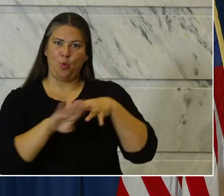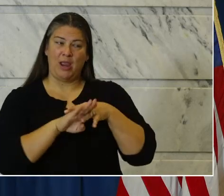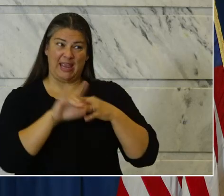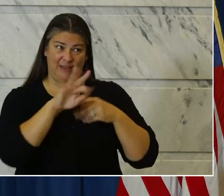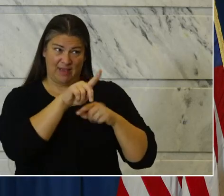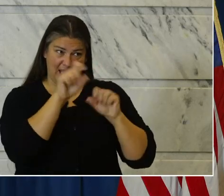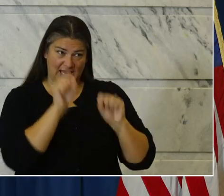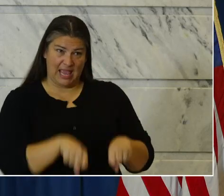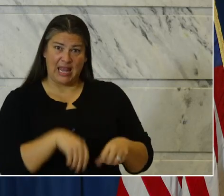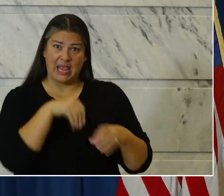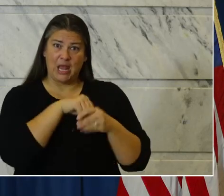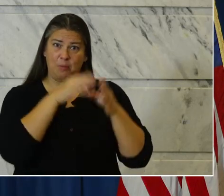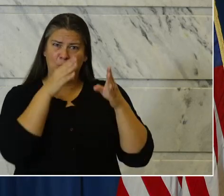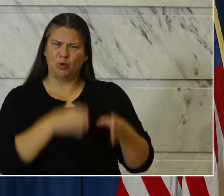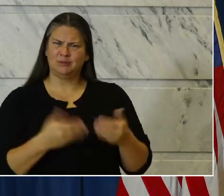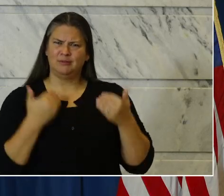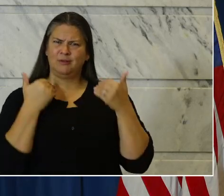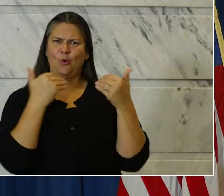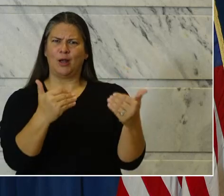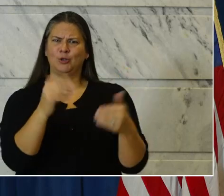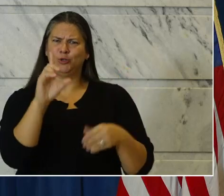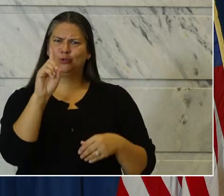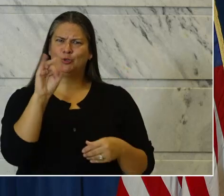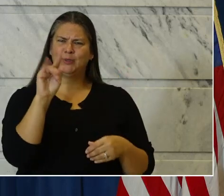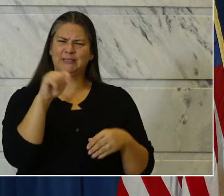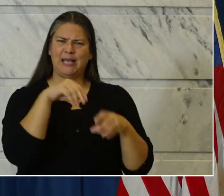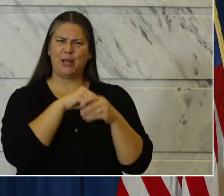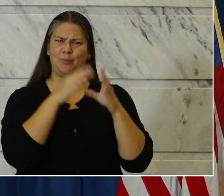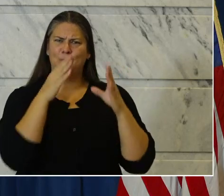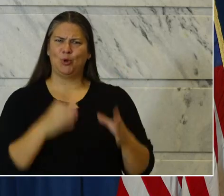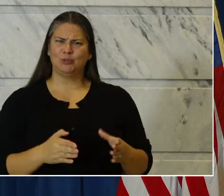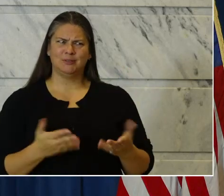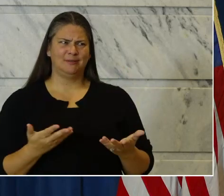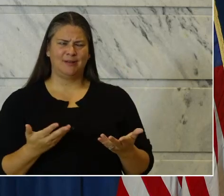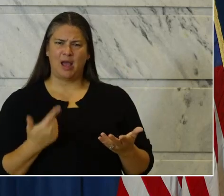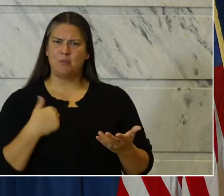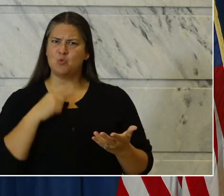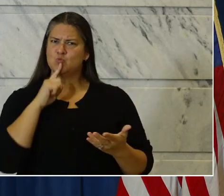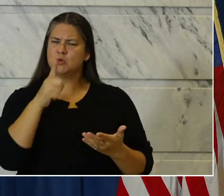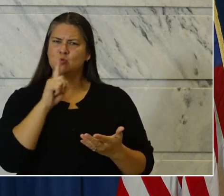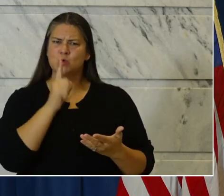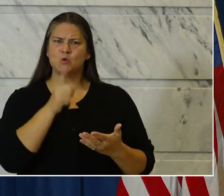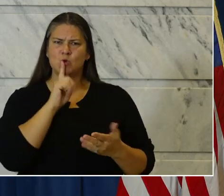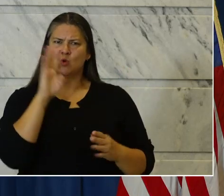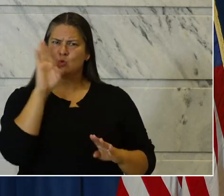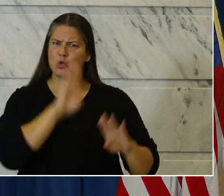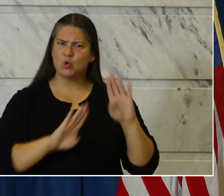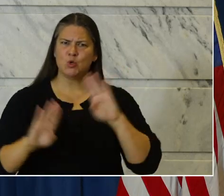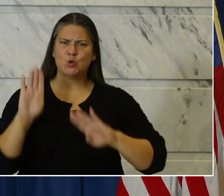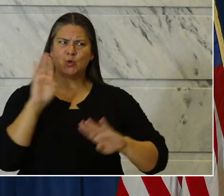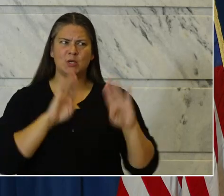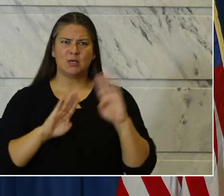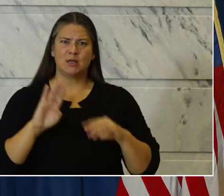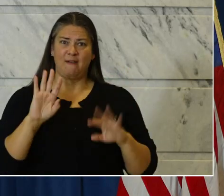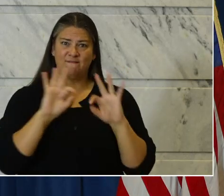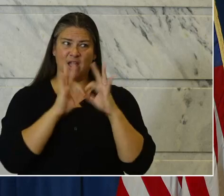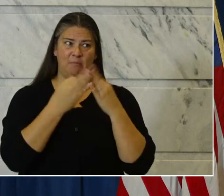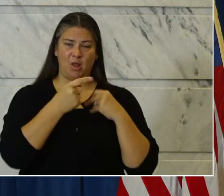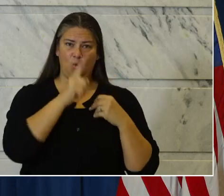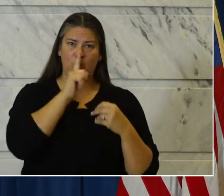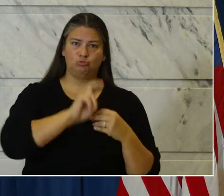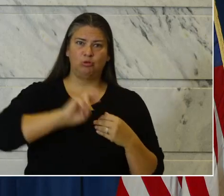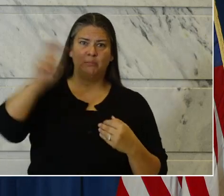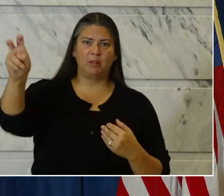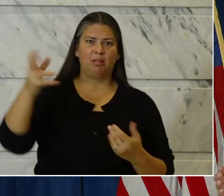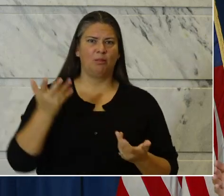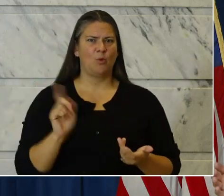do in-person classes, to do in-person classes. I'm incredibly worried about where families could travel. One